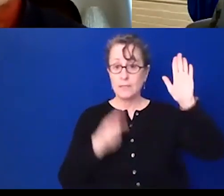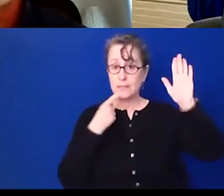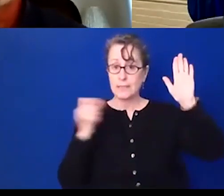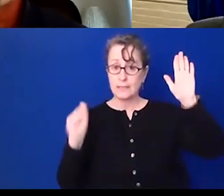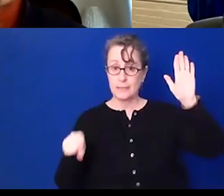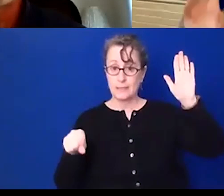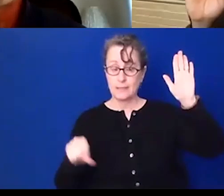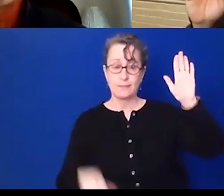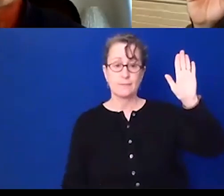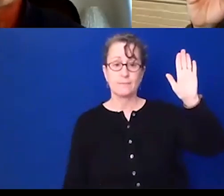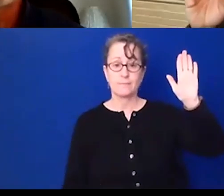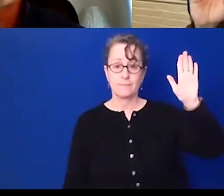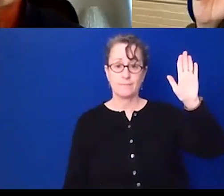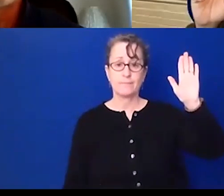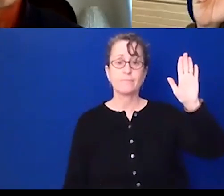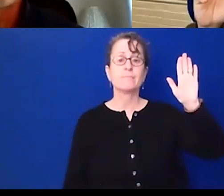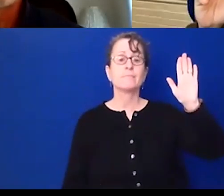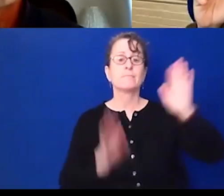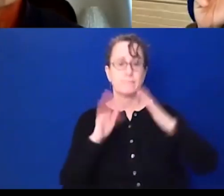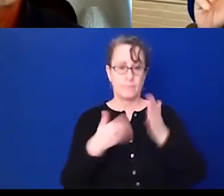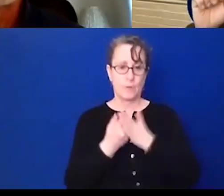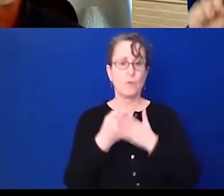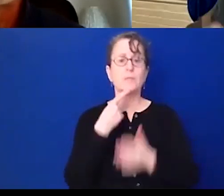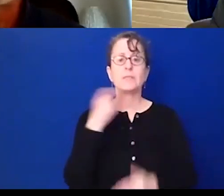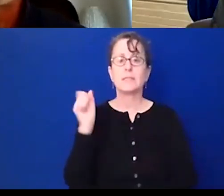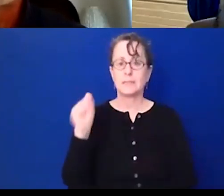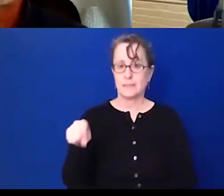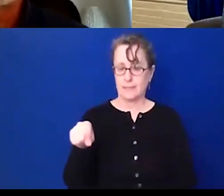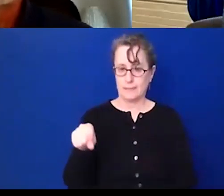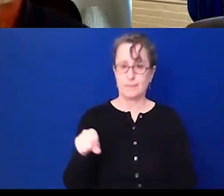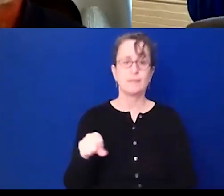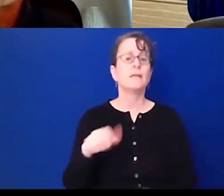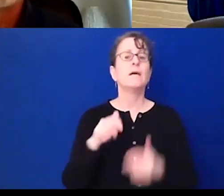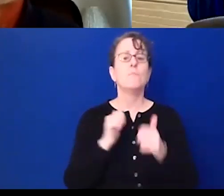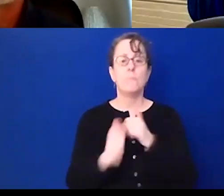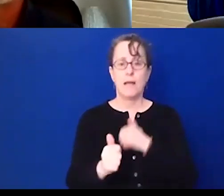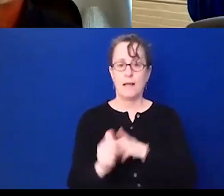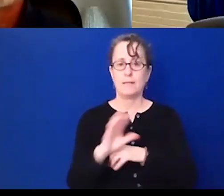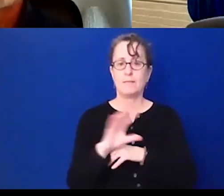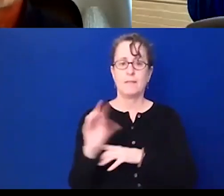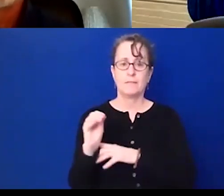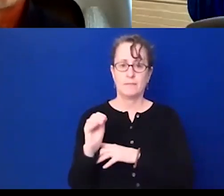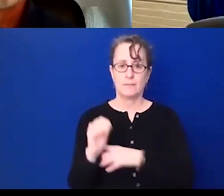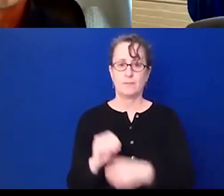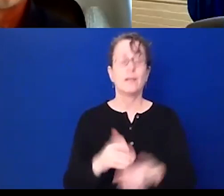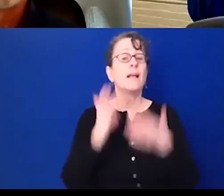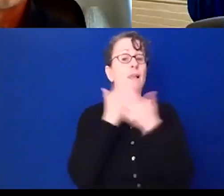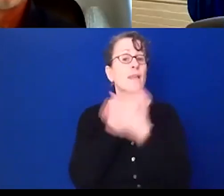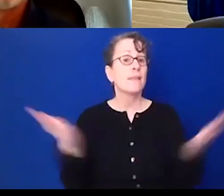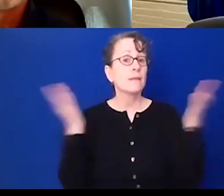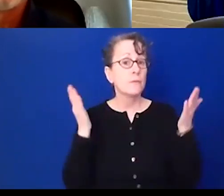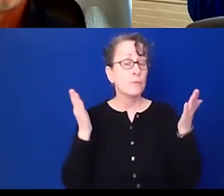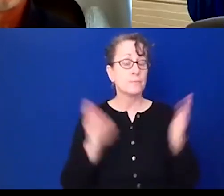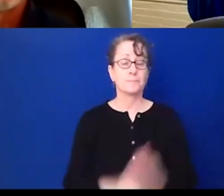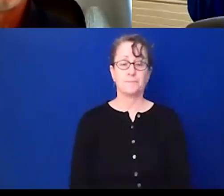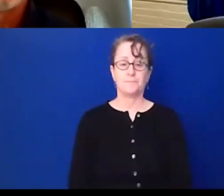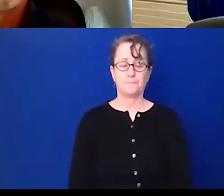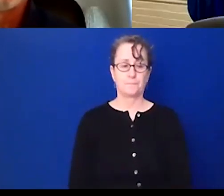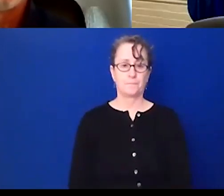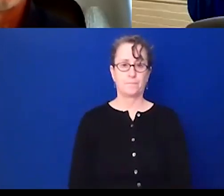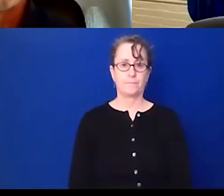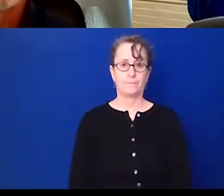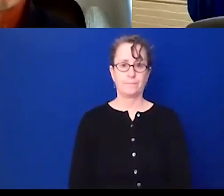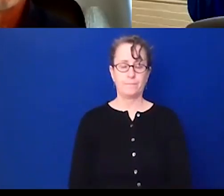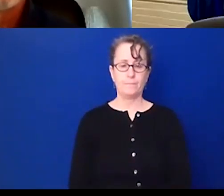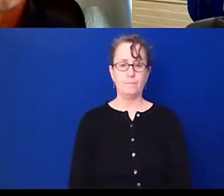aye. Aye. Aye. Okay, 5-0. The motion has carried. Thank you very much. All right,